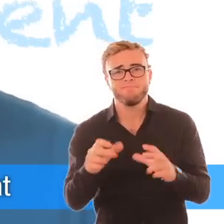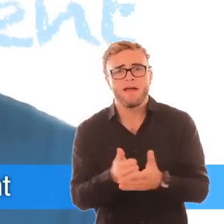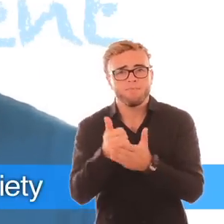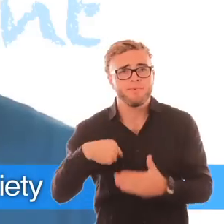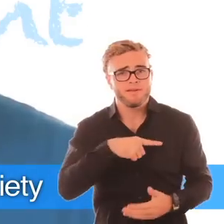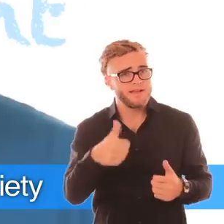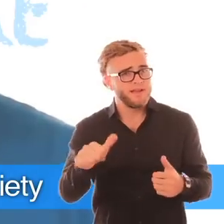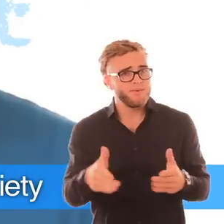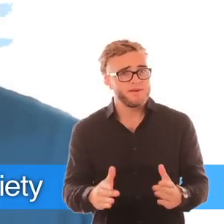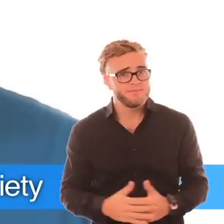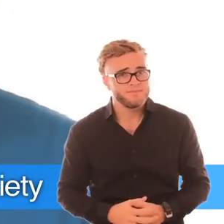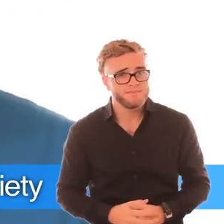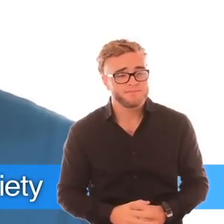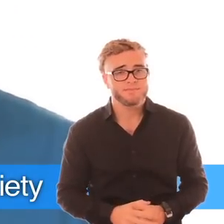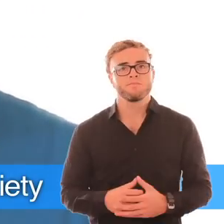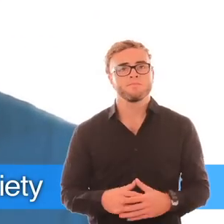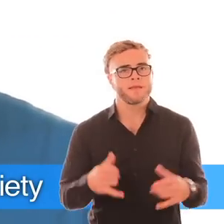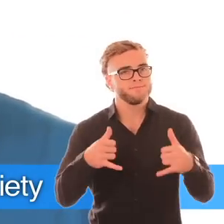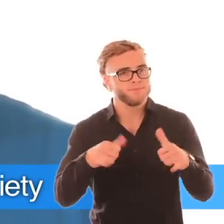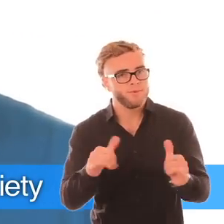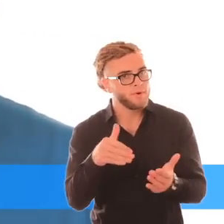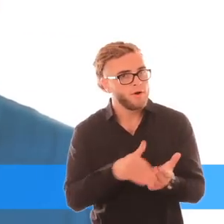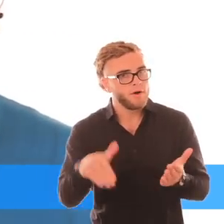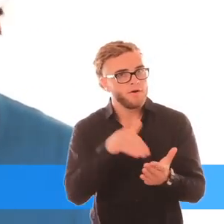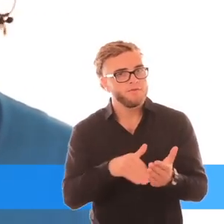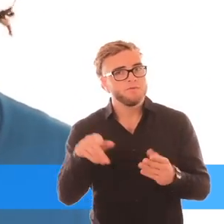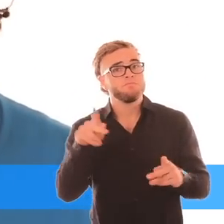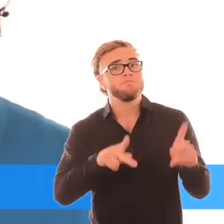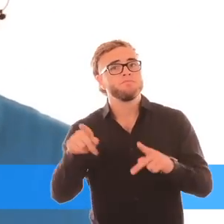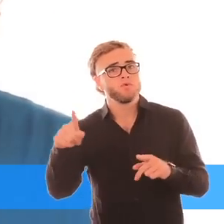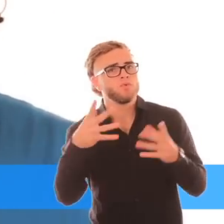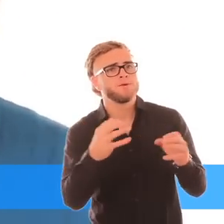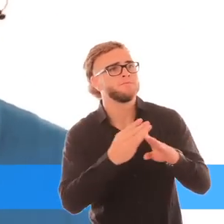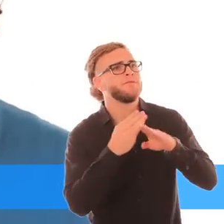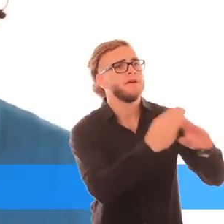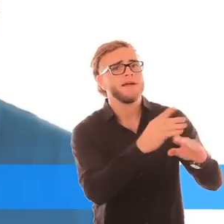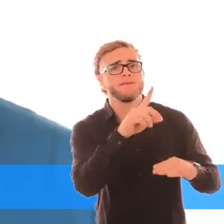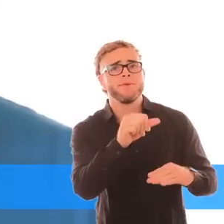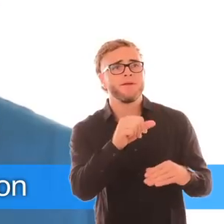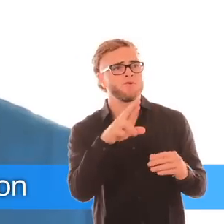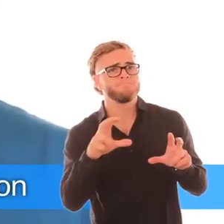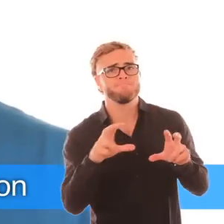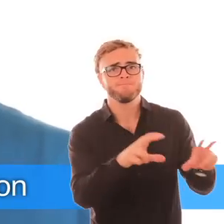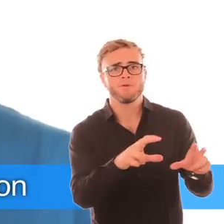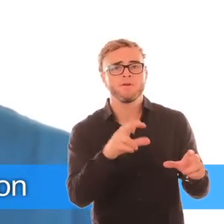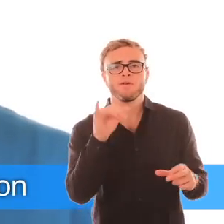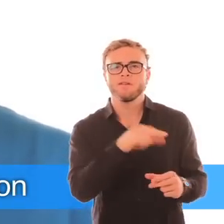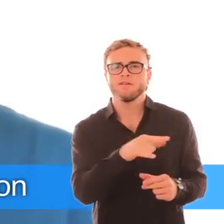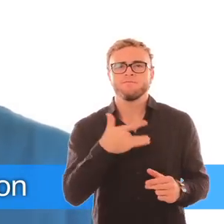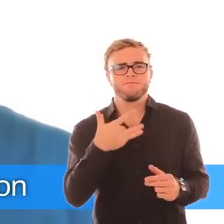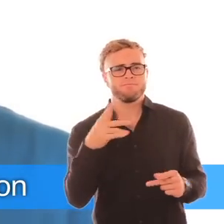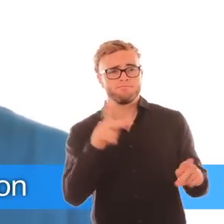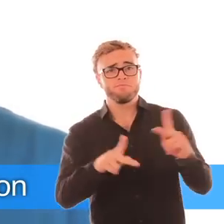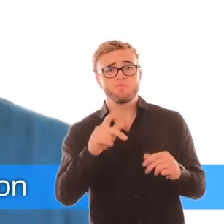result of divine punishment, a burden to society, and are not expected to contribute to society in any way. This is still too often the approach